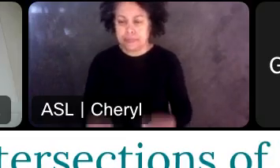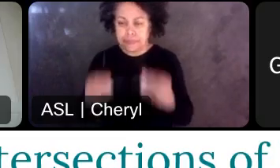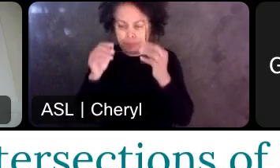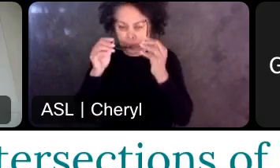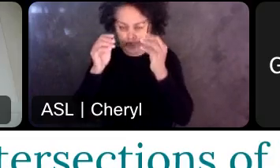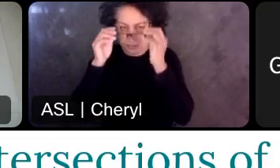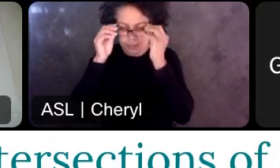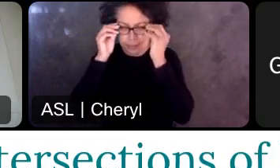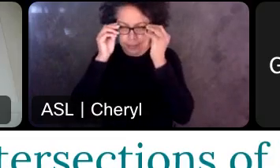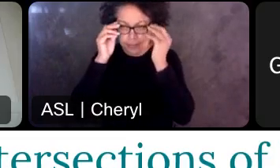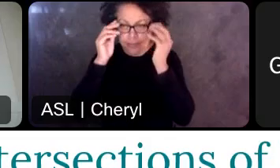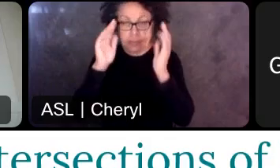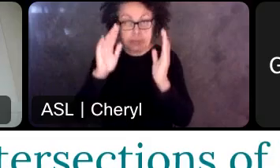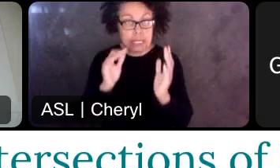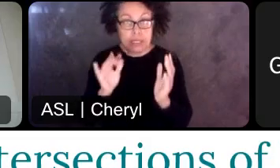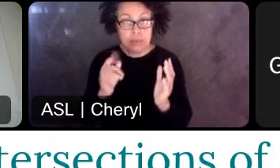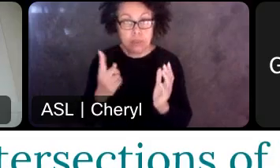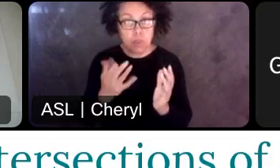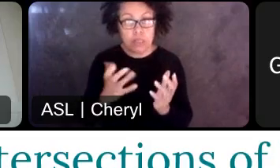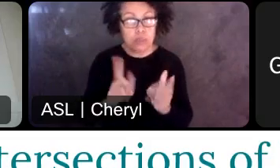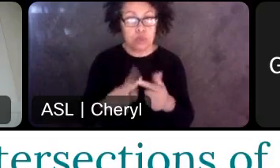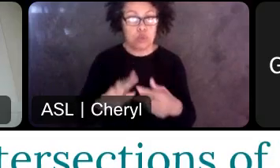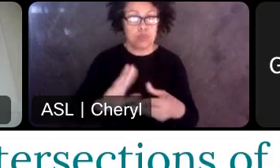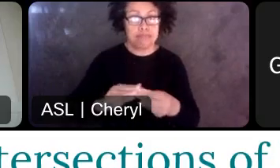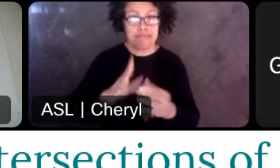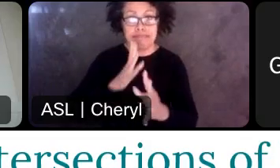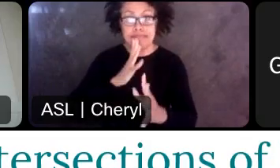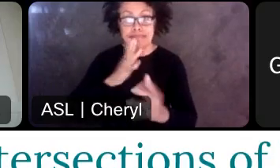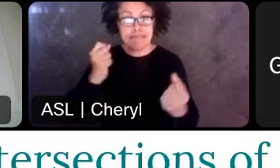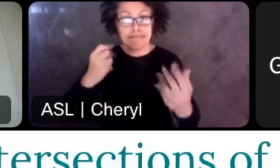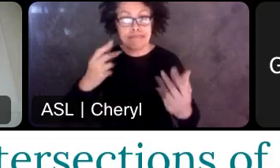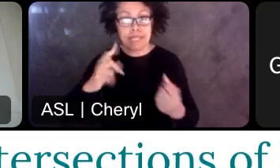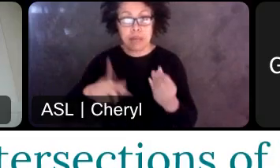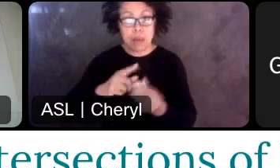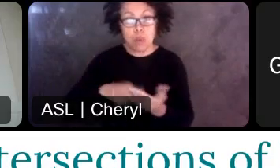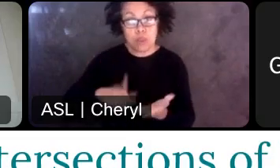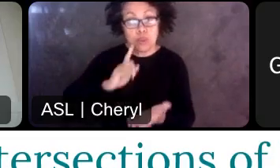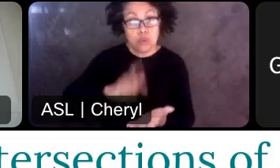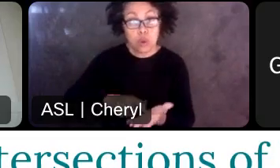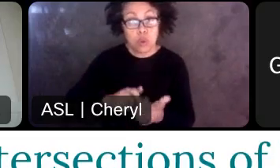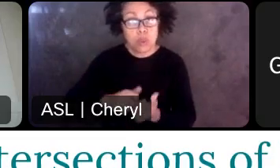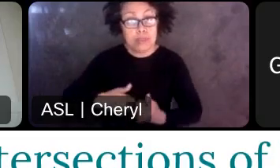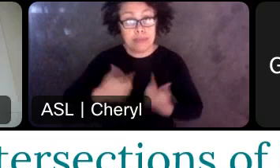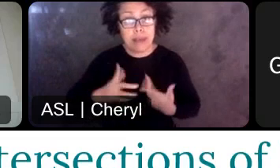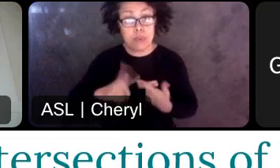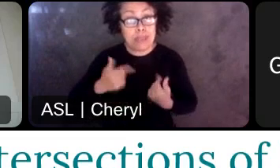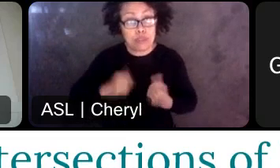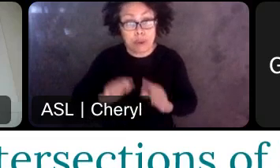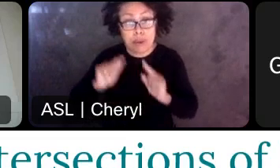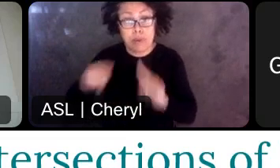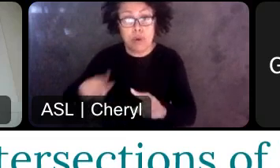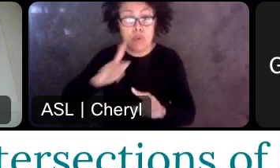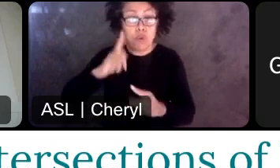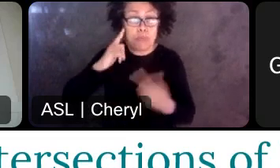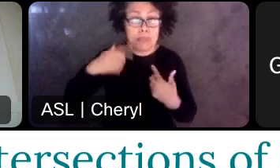Or if anybody would like to unmute and comment about what you're seeing with survivors trying to access mental health and substance